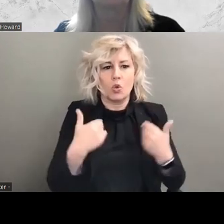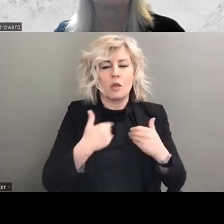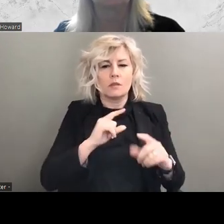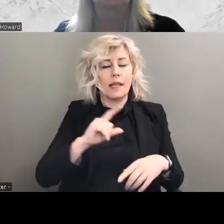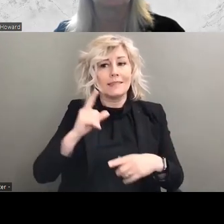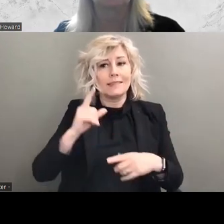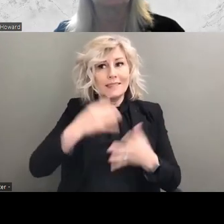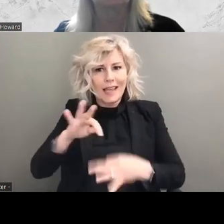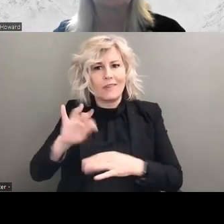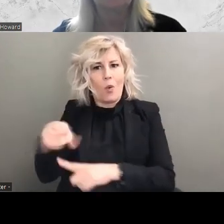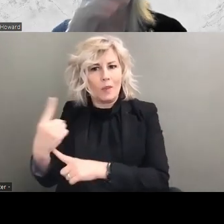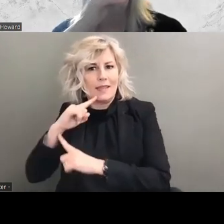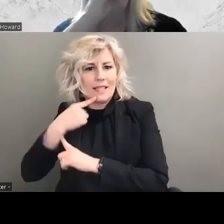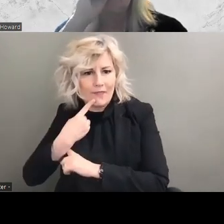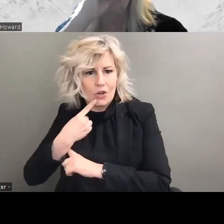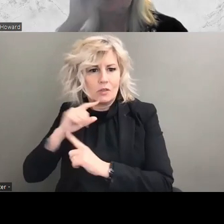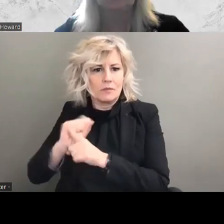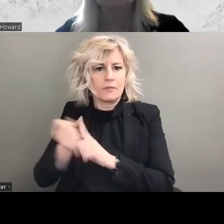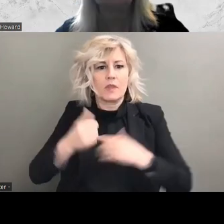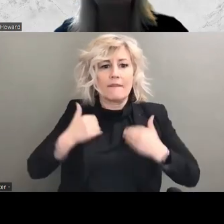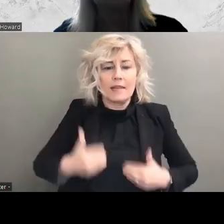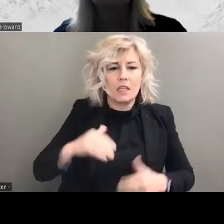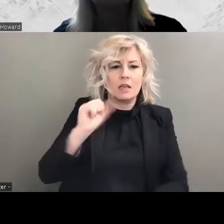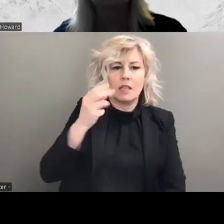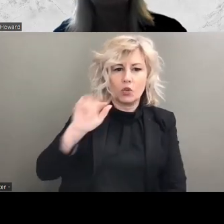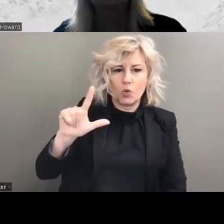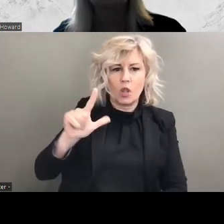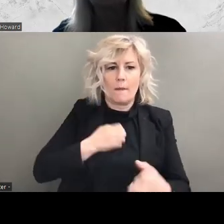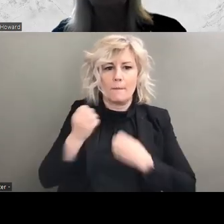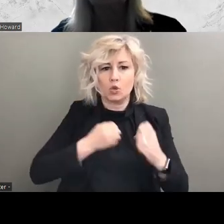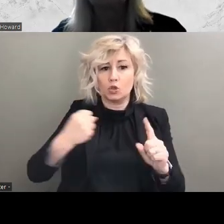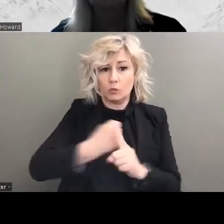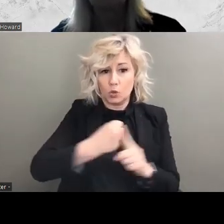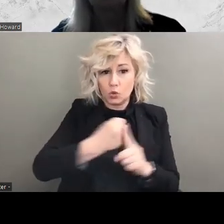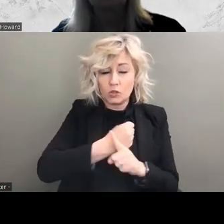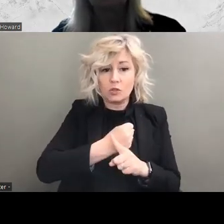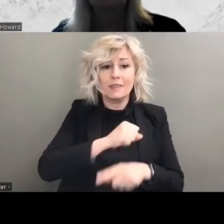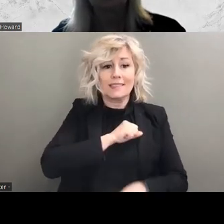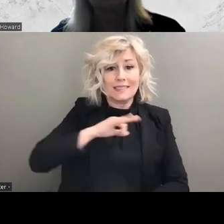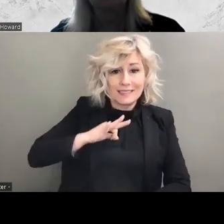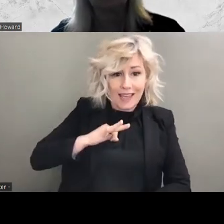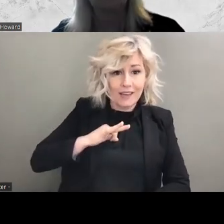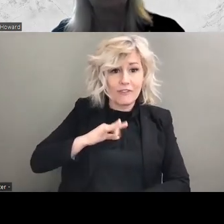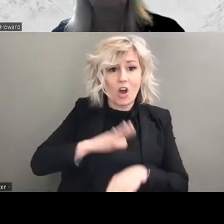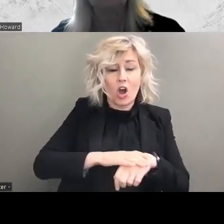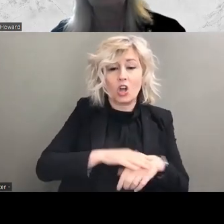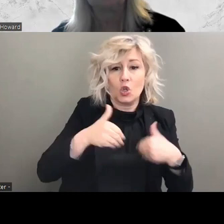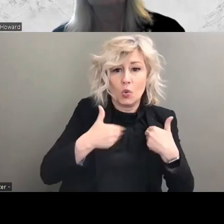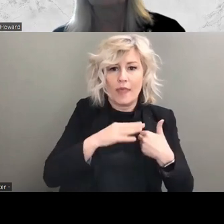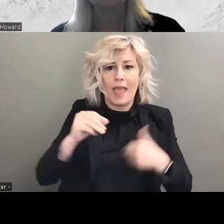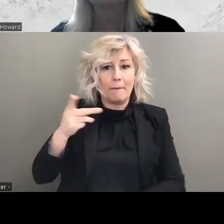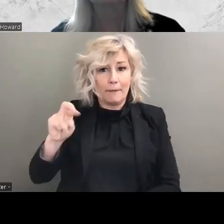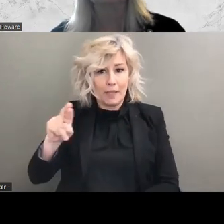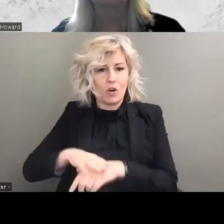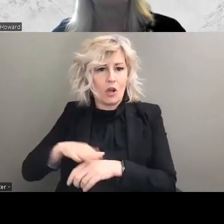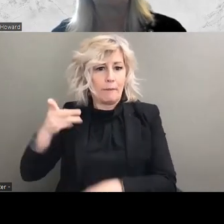most severe circumstances. Physical, sexual, and emotional abuse, both staff on youth and peer on peer. And in